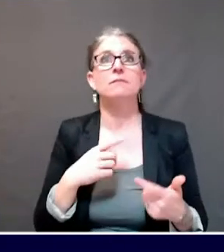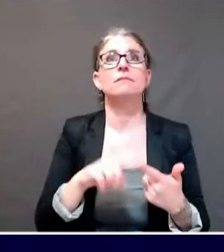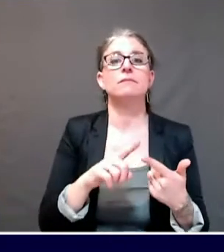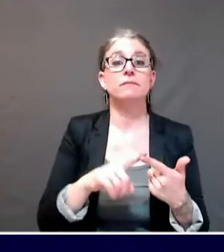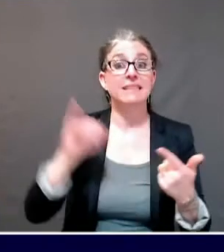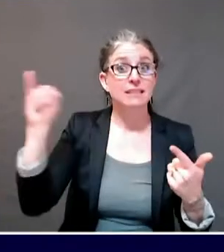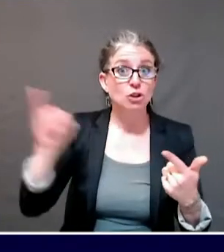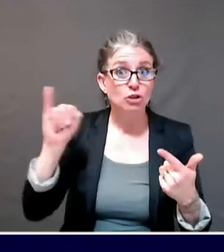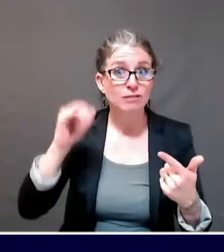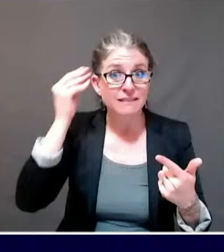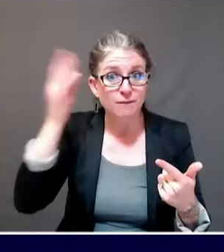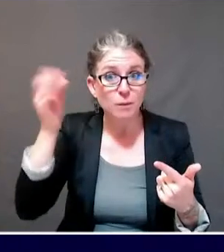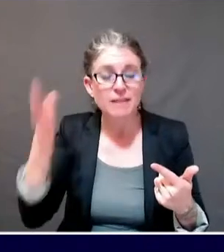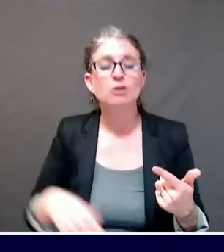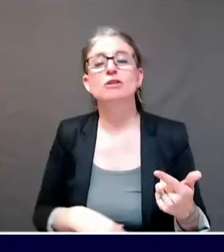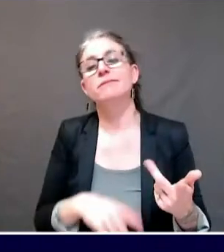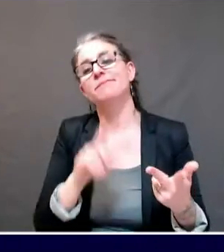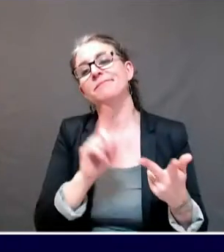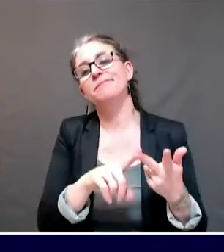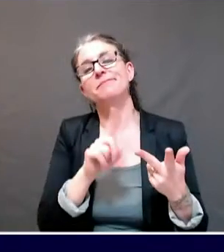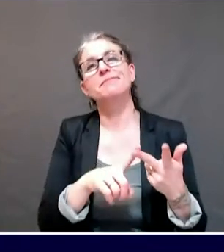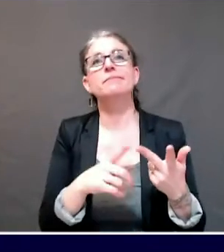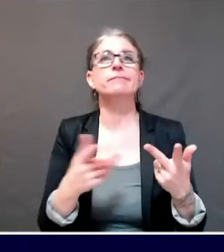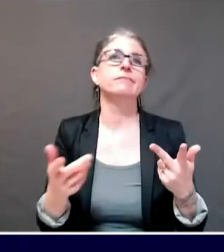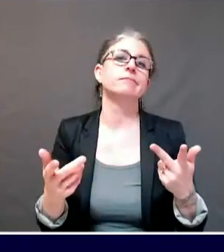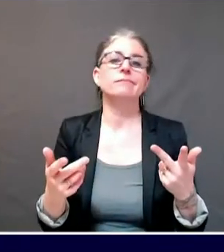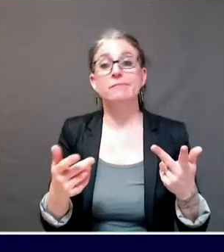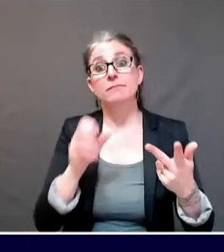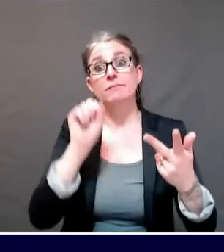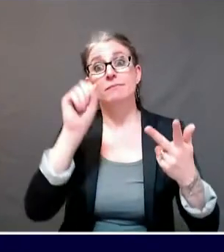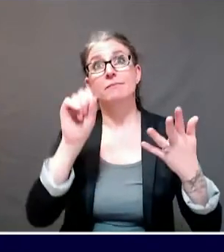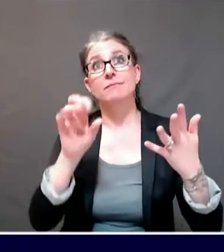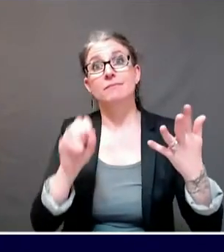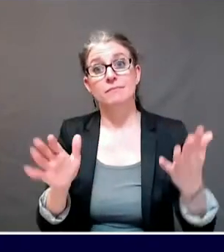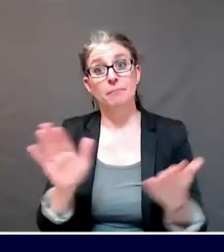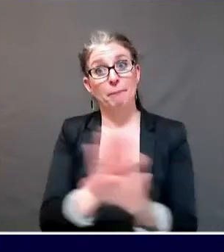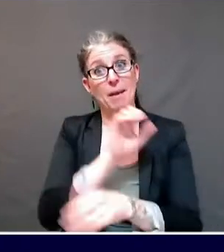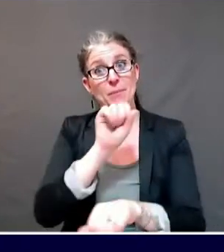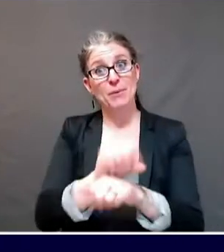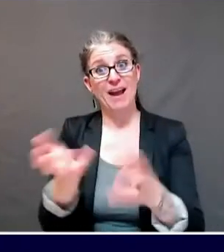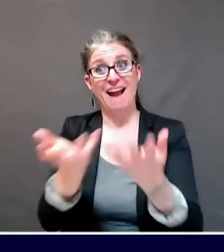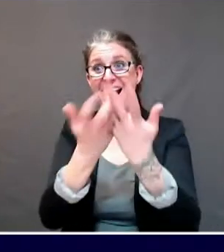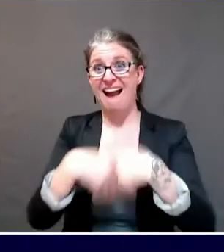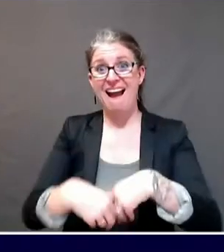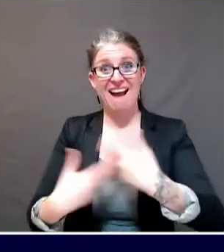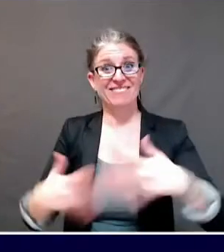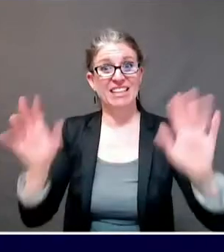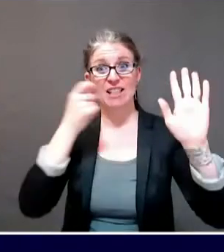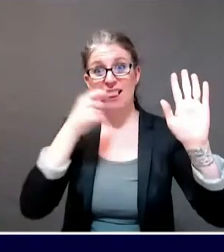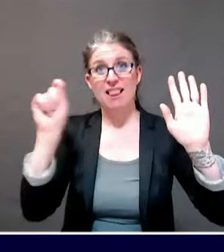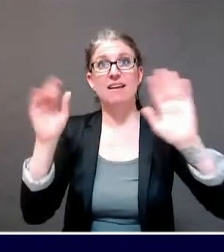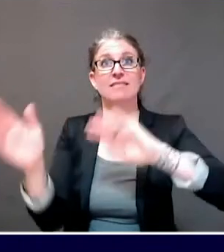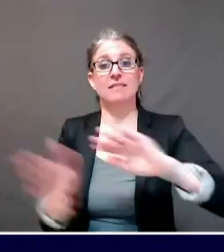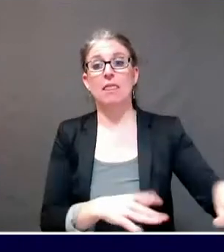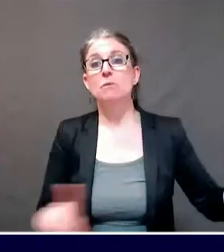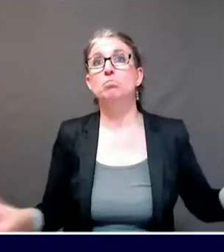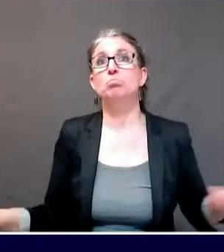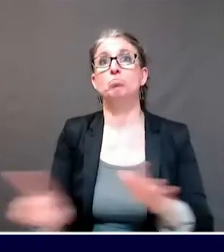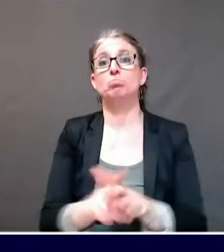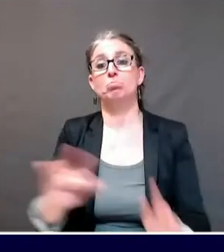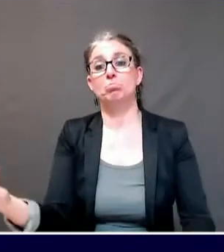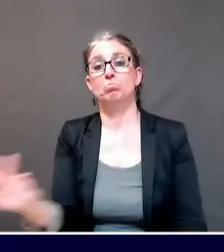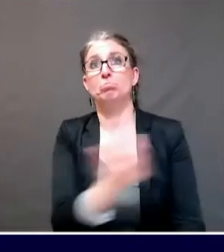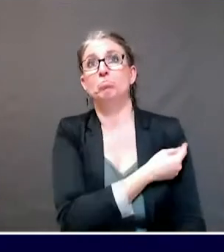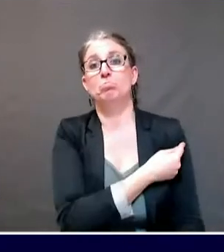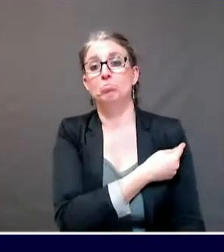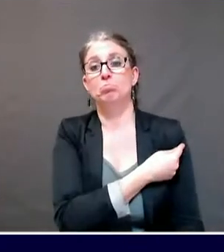Medicare, so on and so forth. We want to front load all of that. So when people arrive at their time for vaccination, much of that has already been